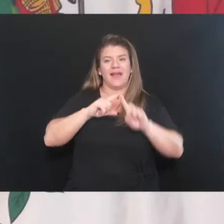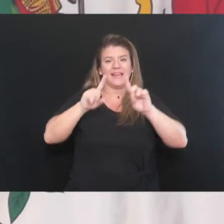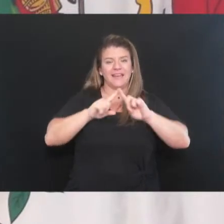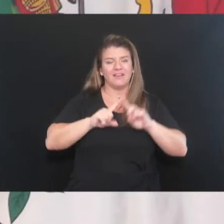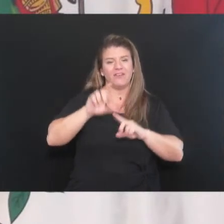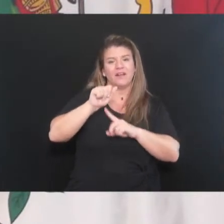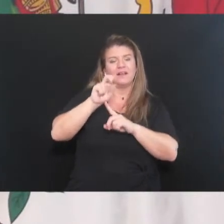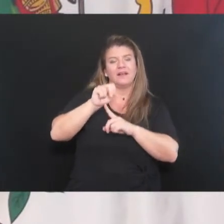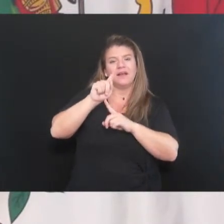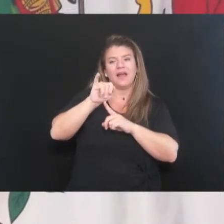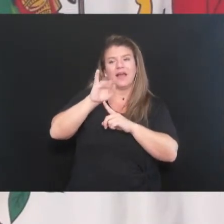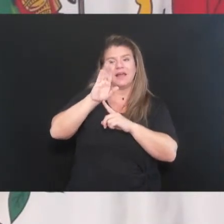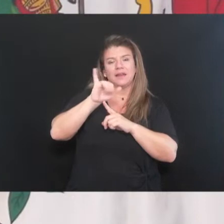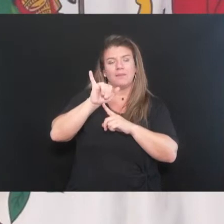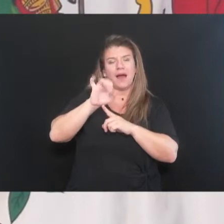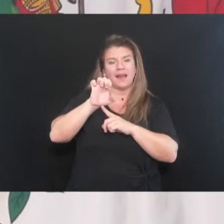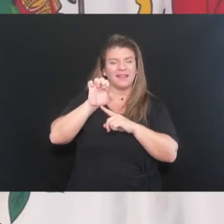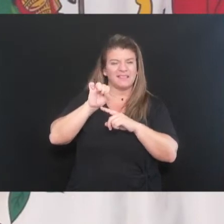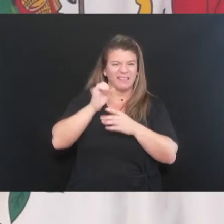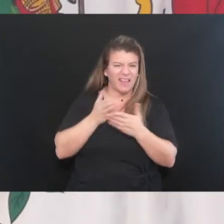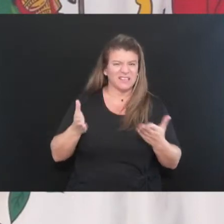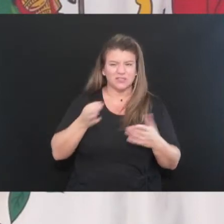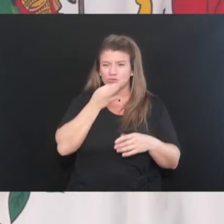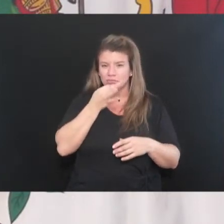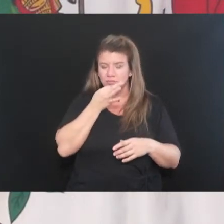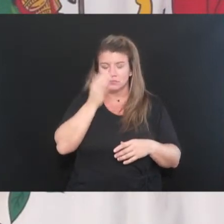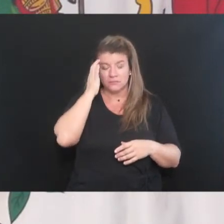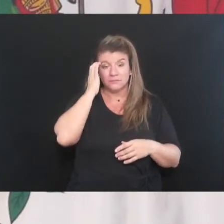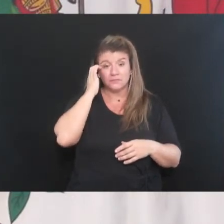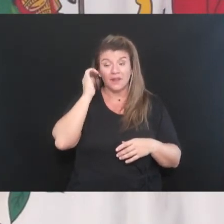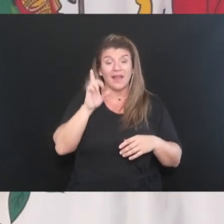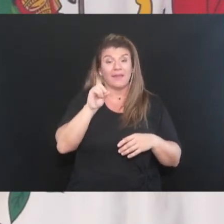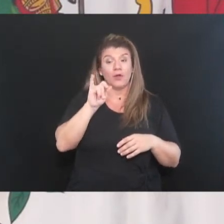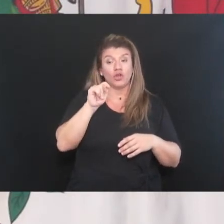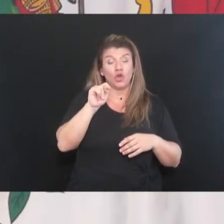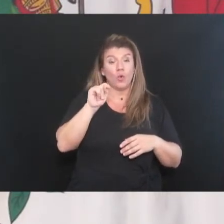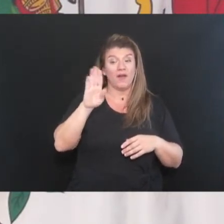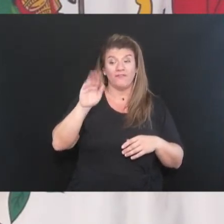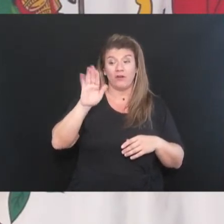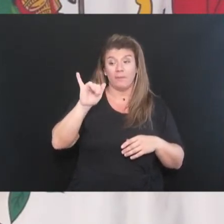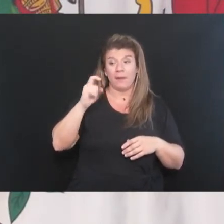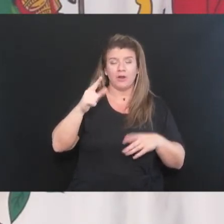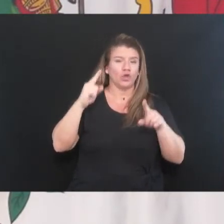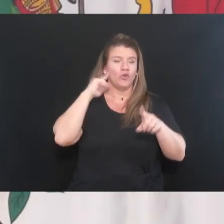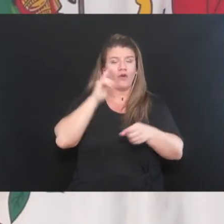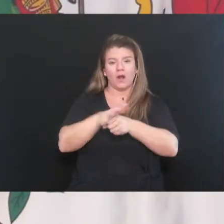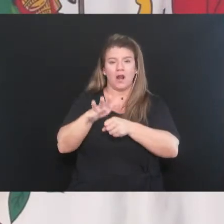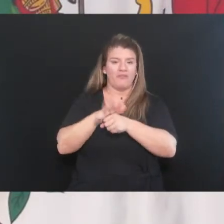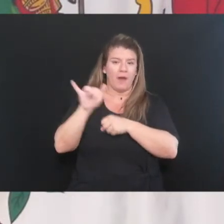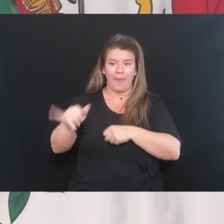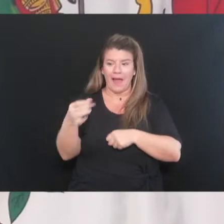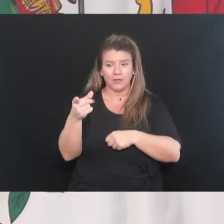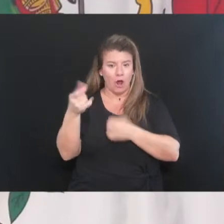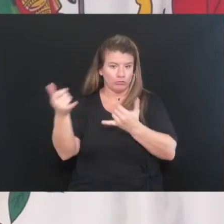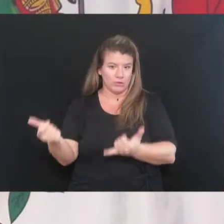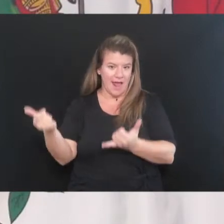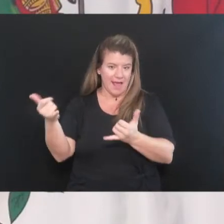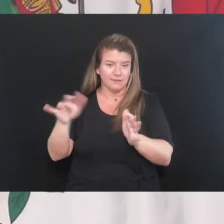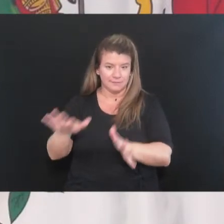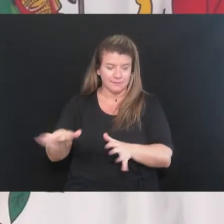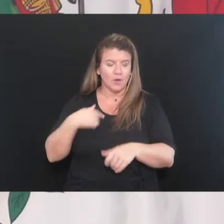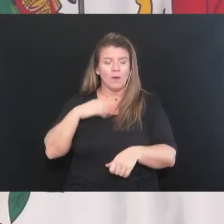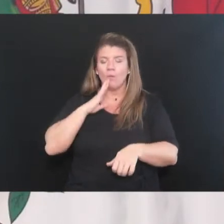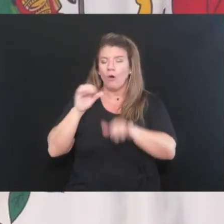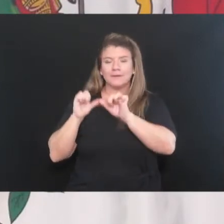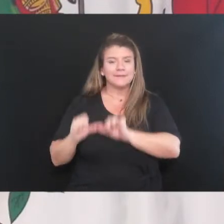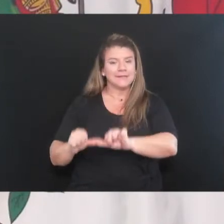antibody stuff in just a few minutes. You know, as far as do it for baby dog stuff, well, you've heard enough about baby dog today. We'll continue to do the raffling